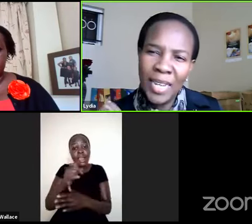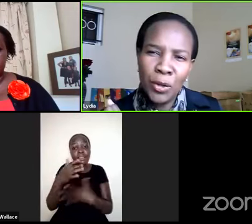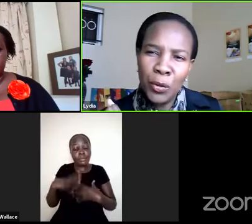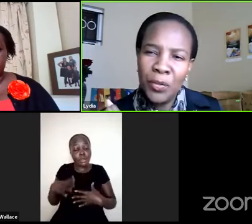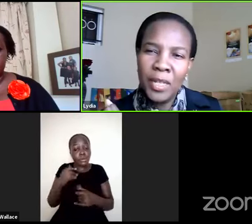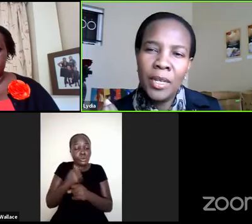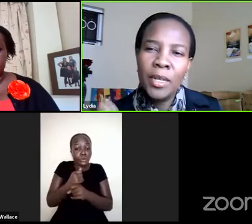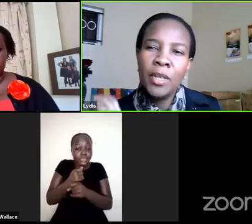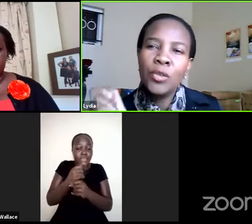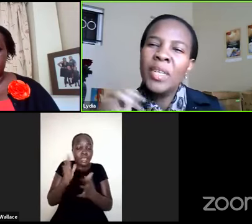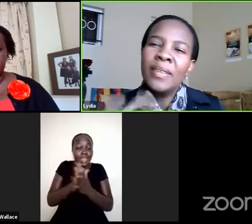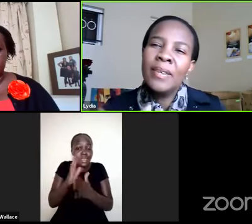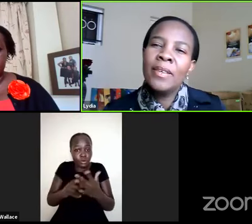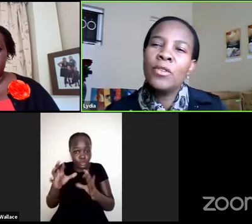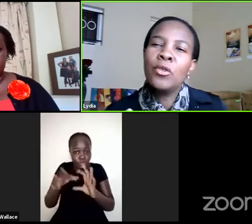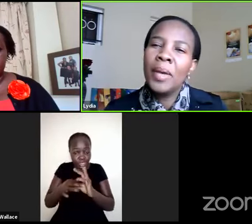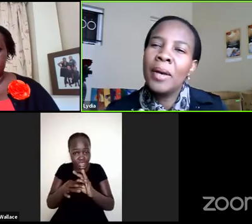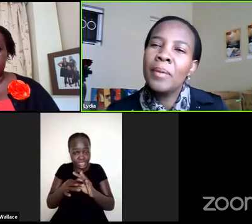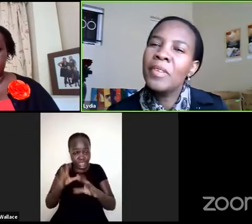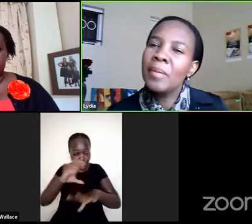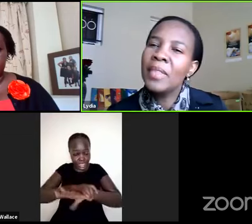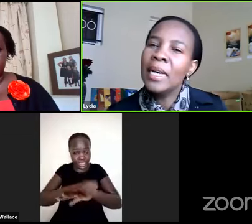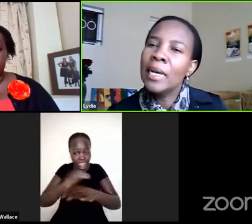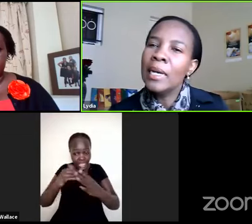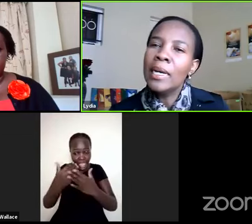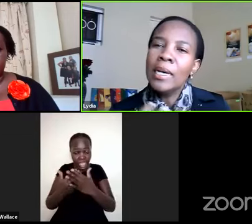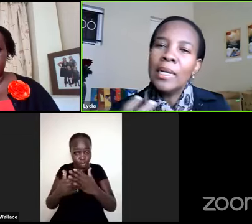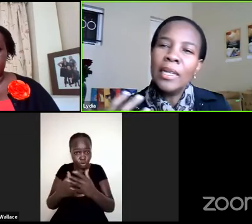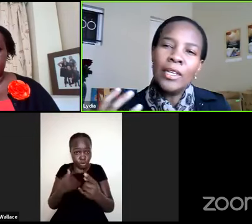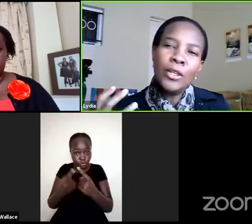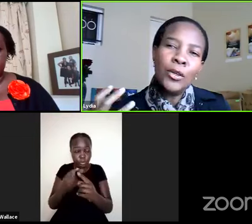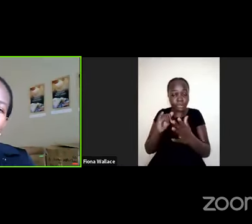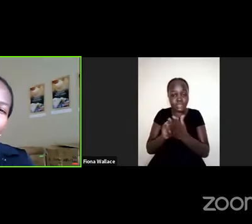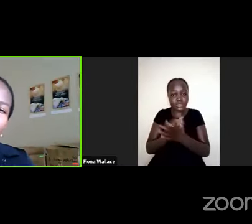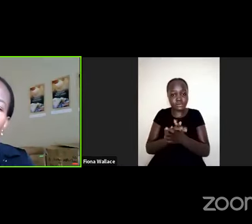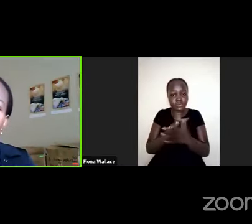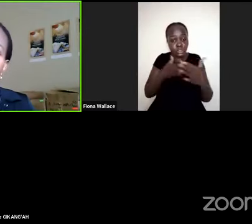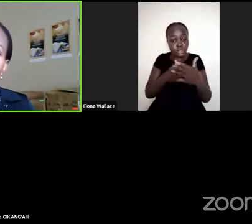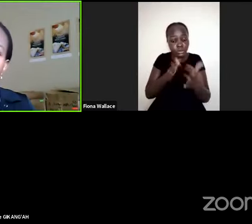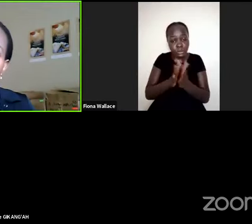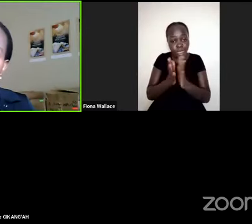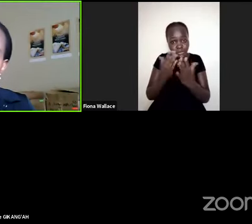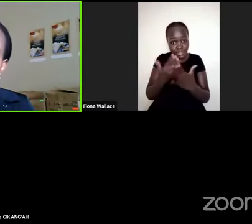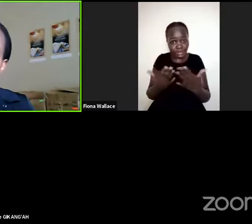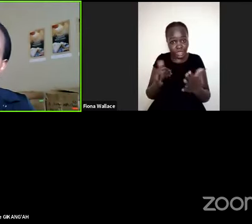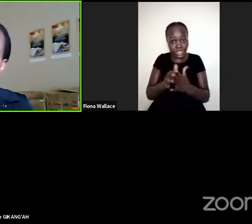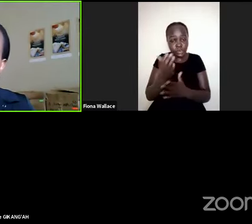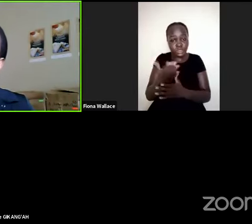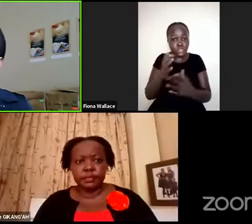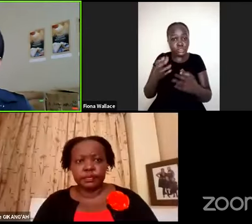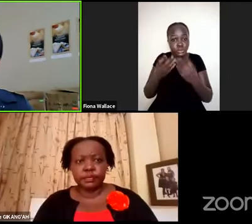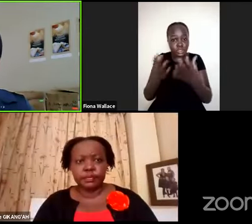you're getting out of it. So it ceases to become something that you're supposed to give.